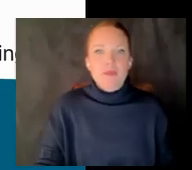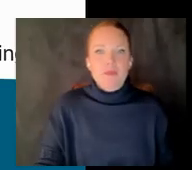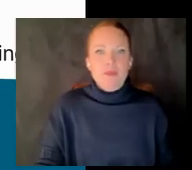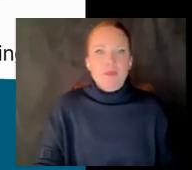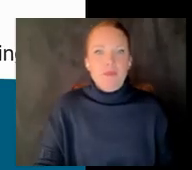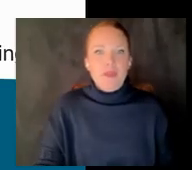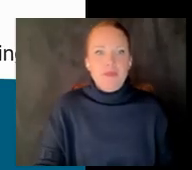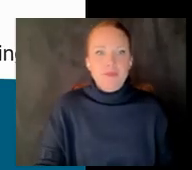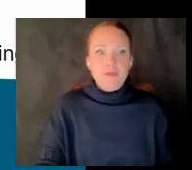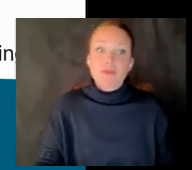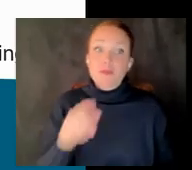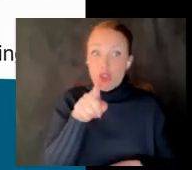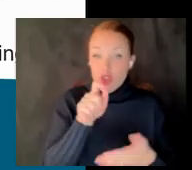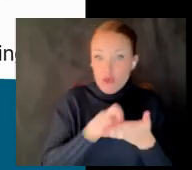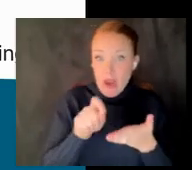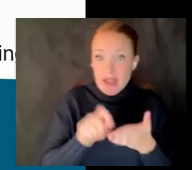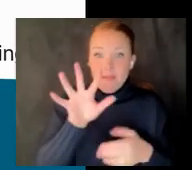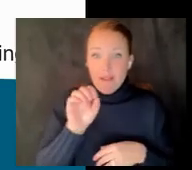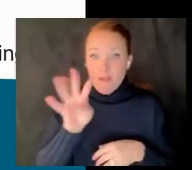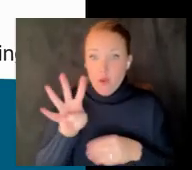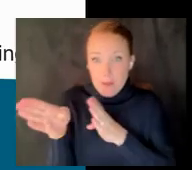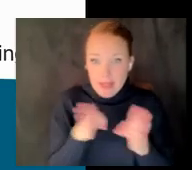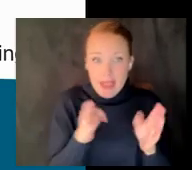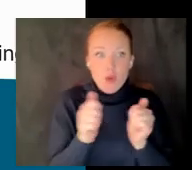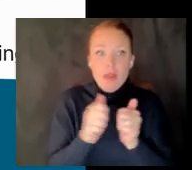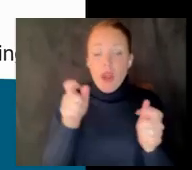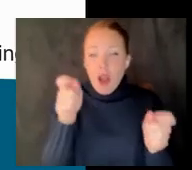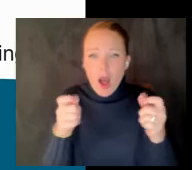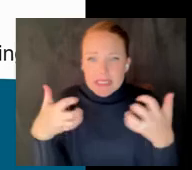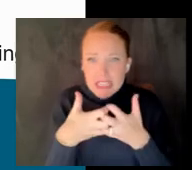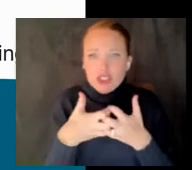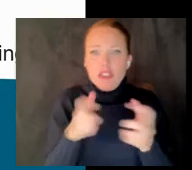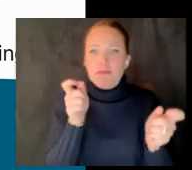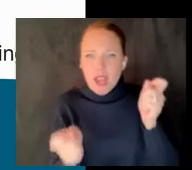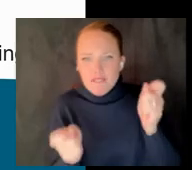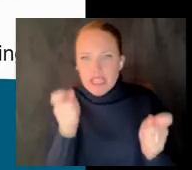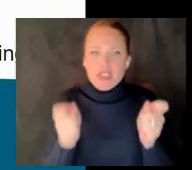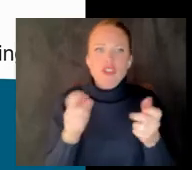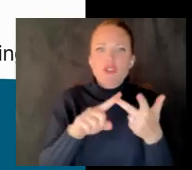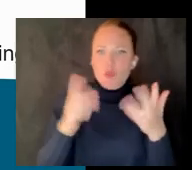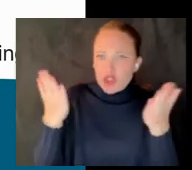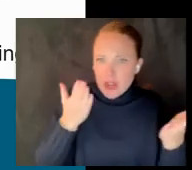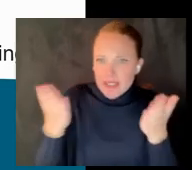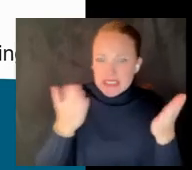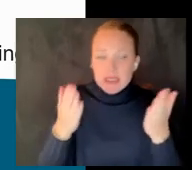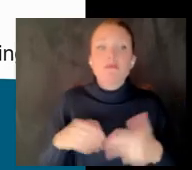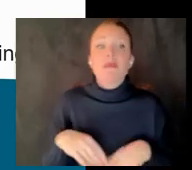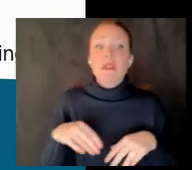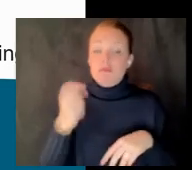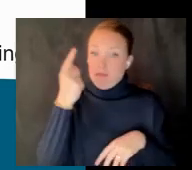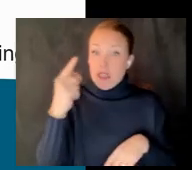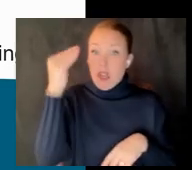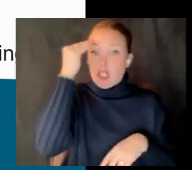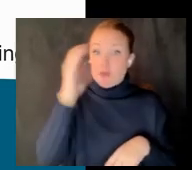When writing a 504 plan with accommodations, modifications, and/or services that the student requires, the knowledgeable committee should